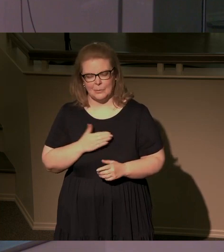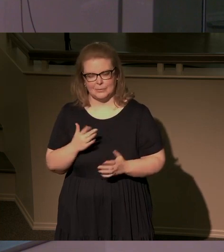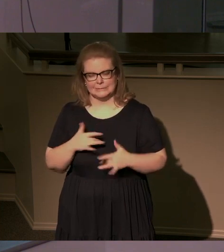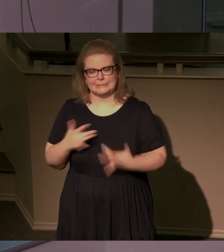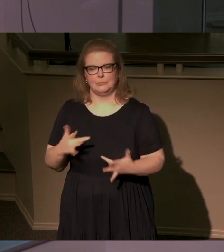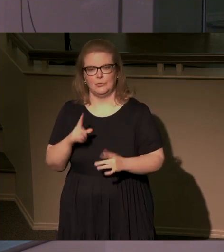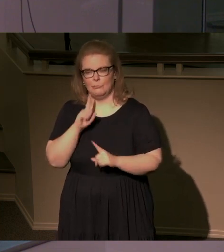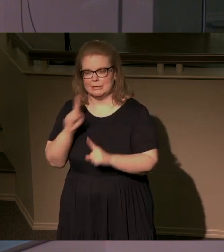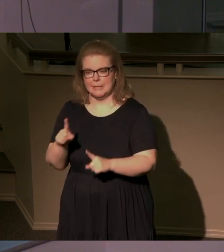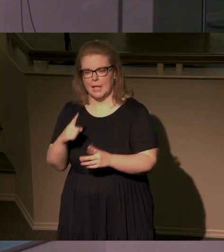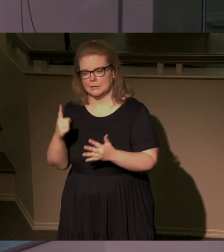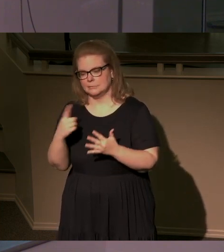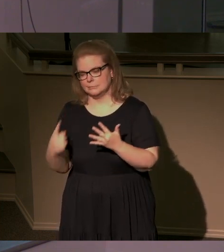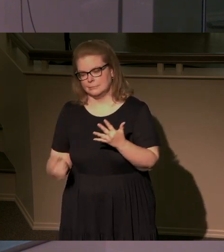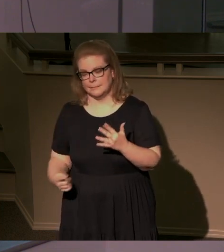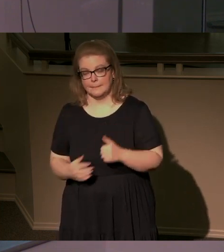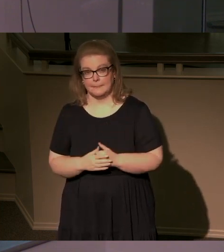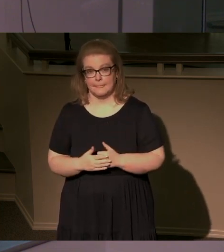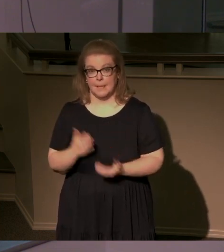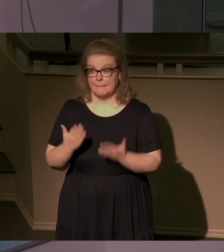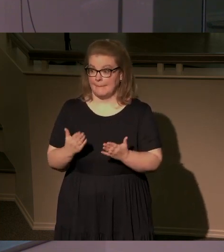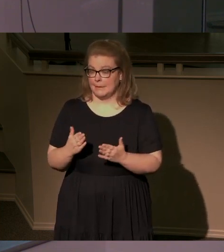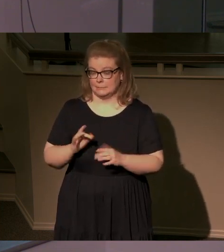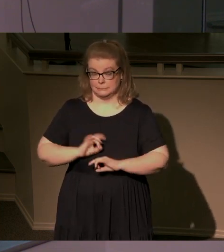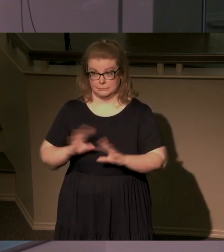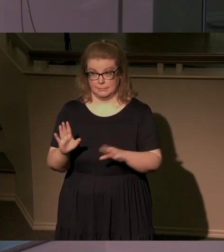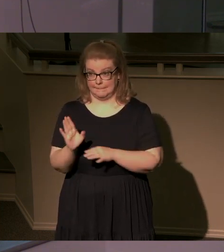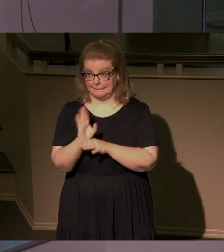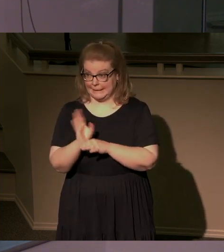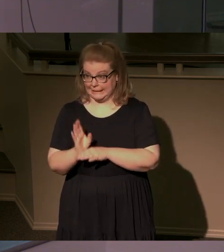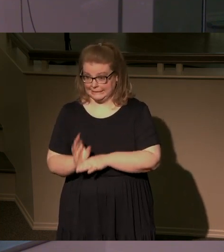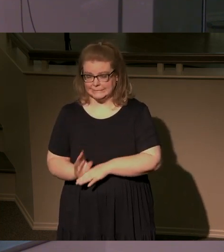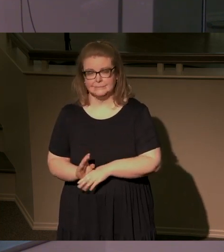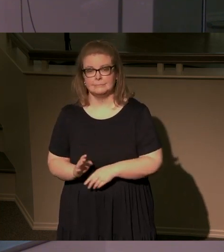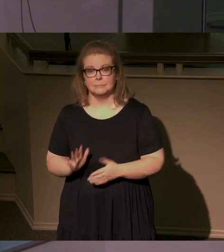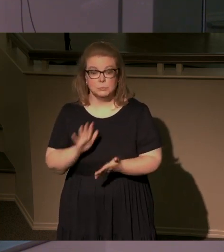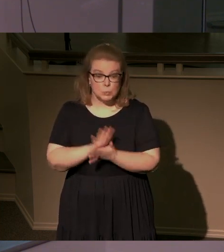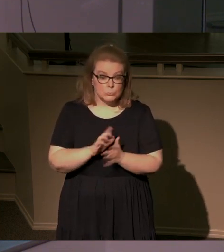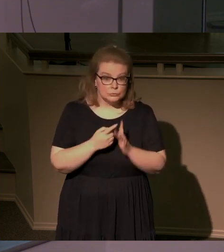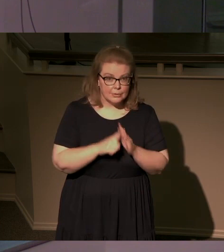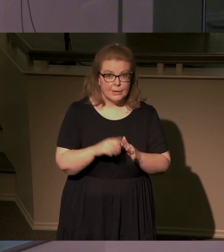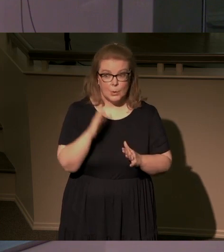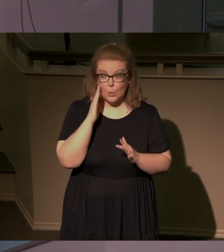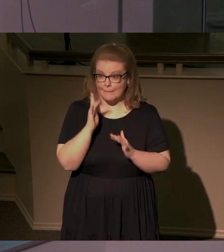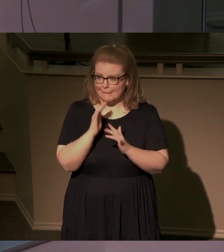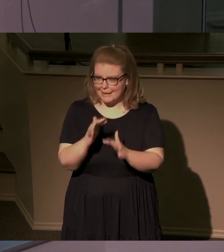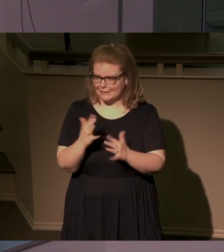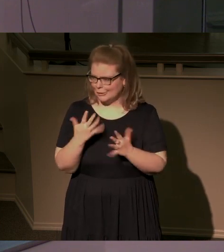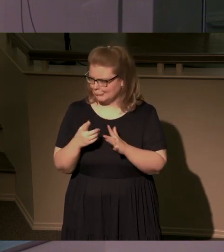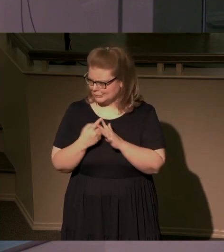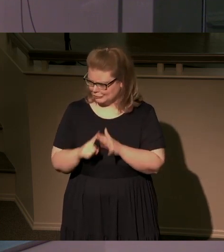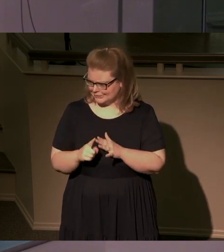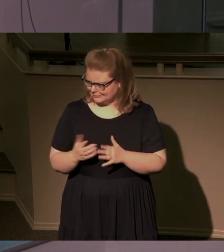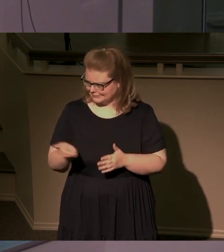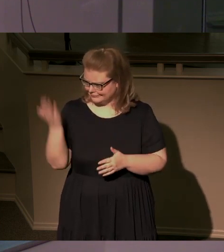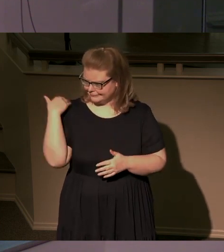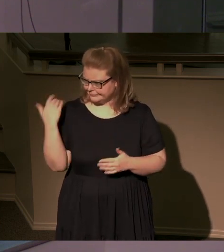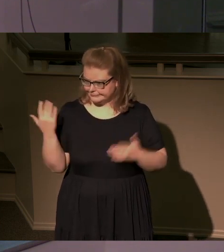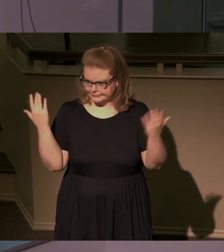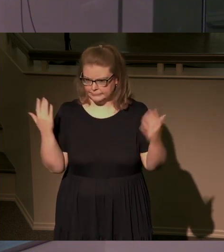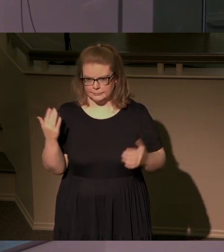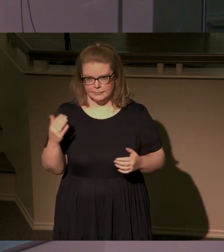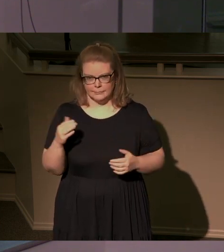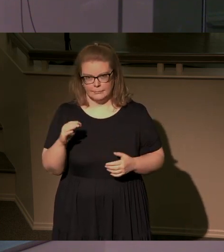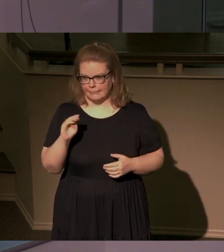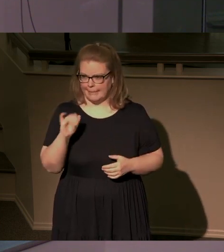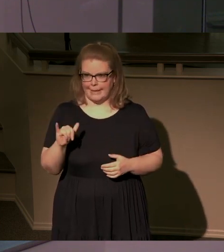they're going. They might be busy to death. You know, school's starting up. I know band started in May before the last